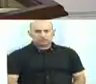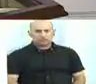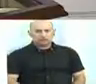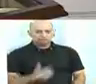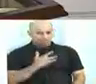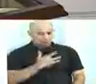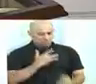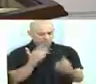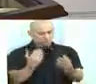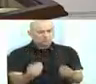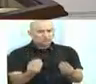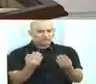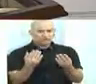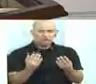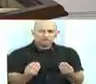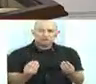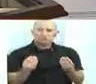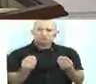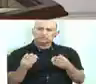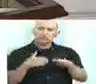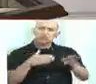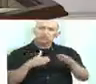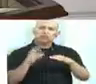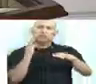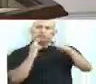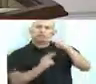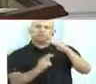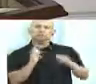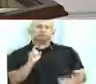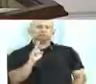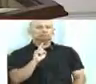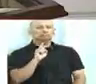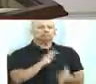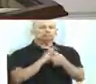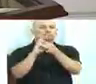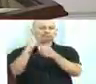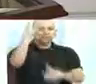mercifully. And to walk humbly.